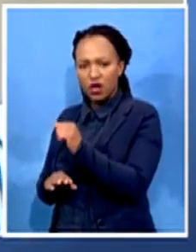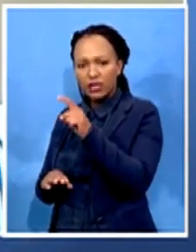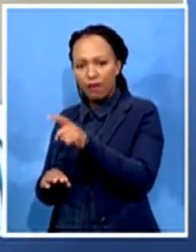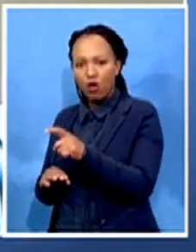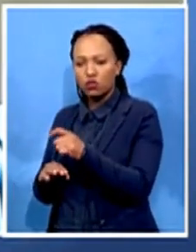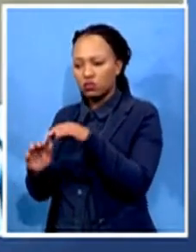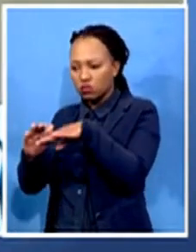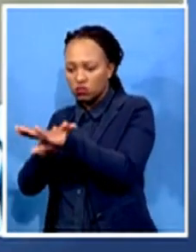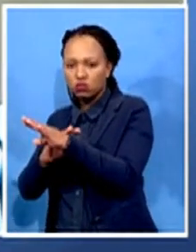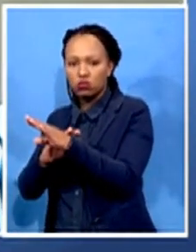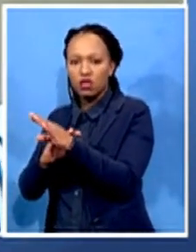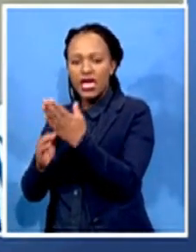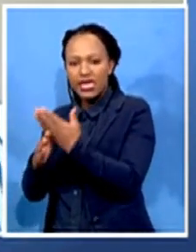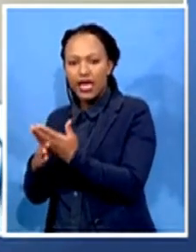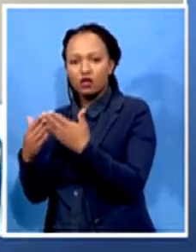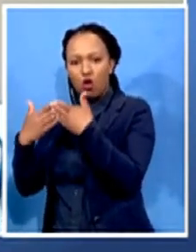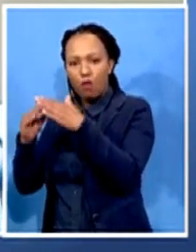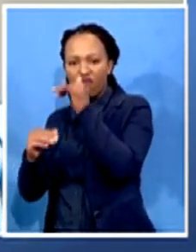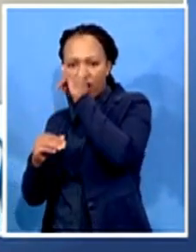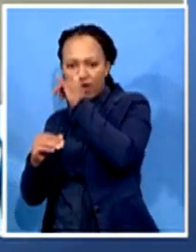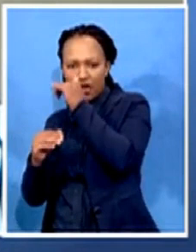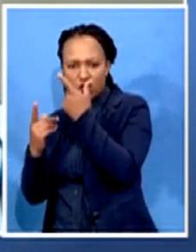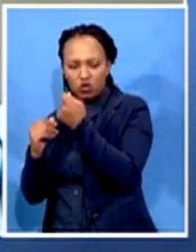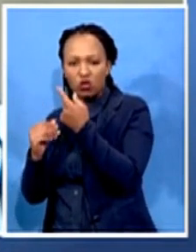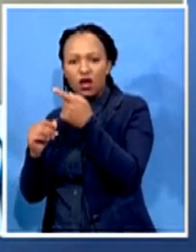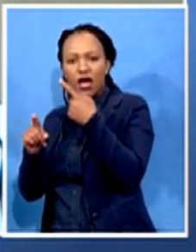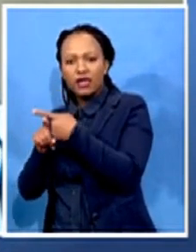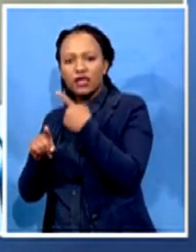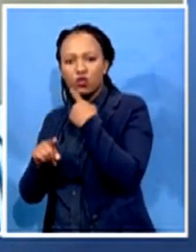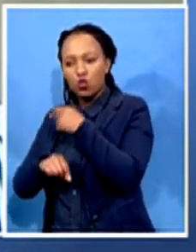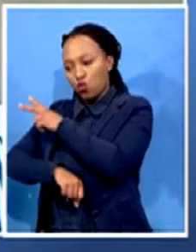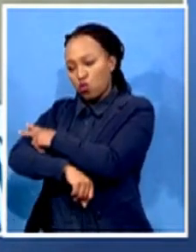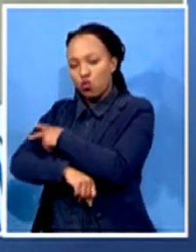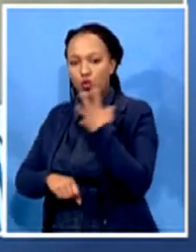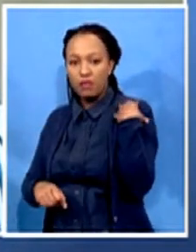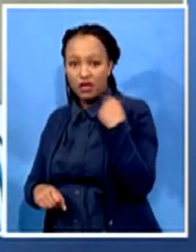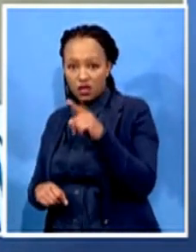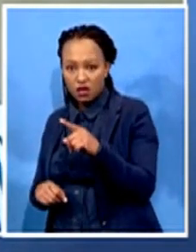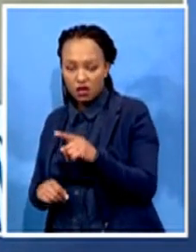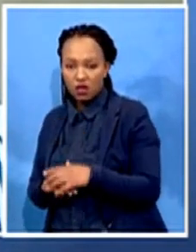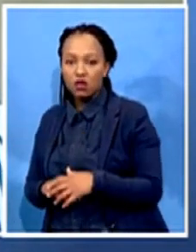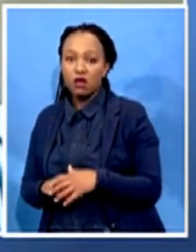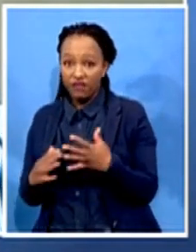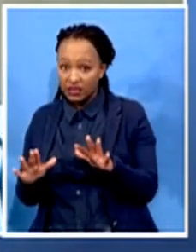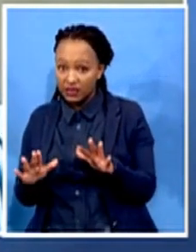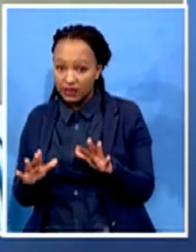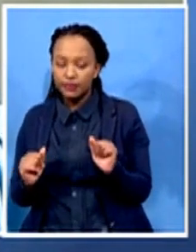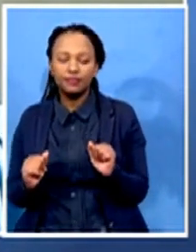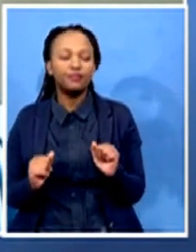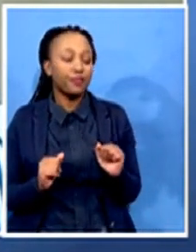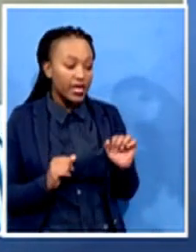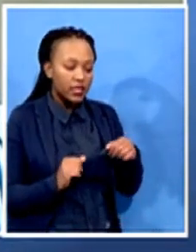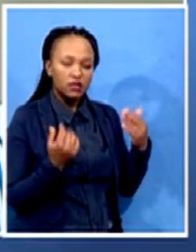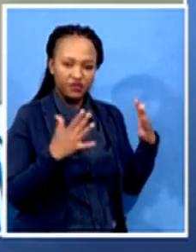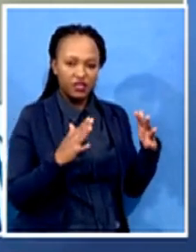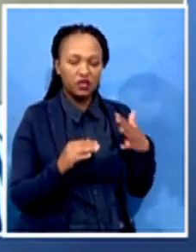you? Yes, I personally have laid the charges at my local police station. I have